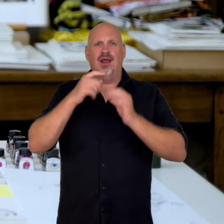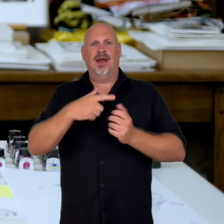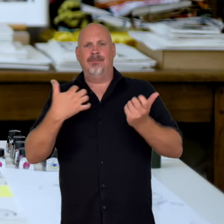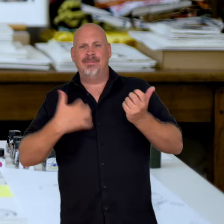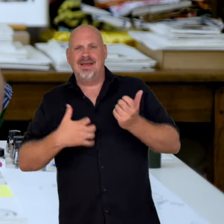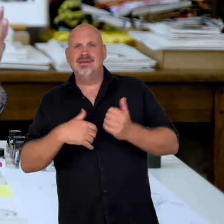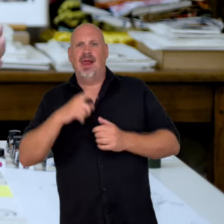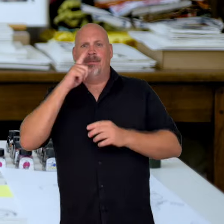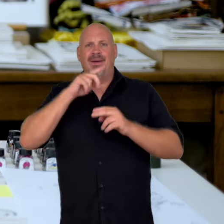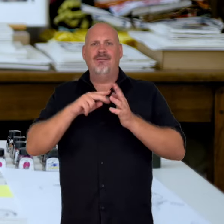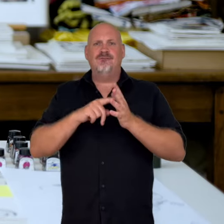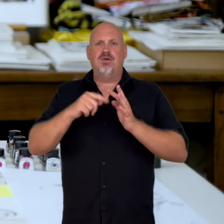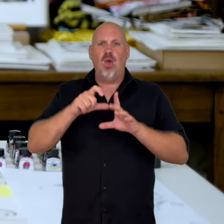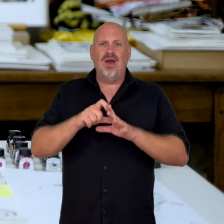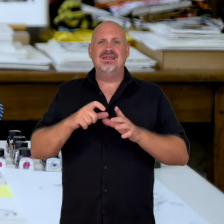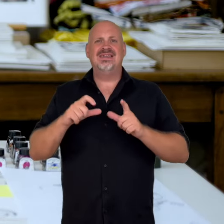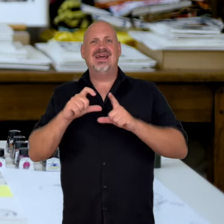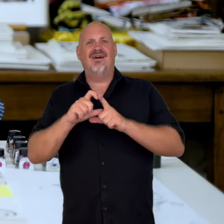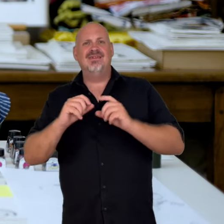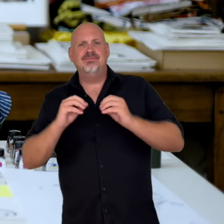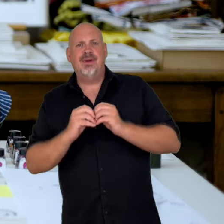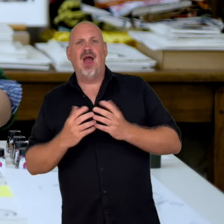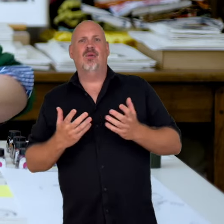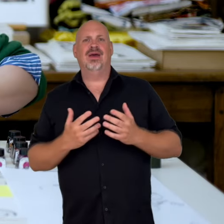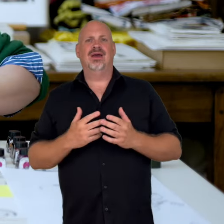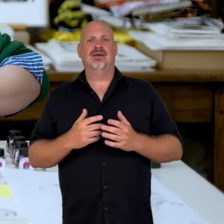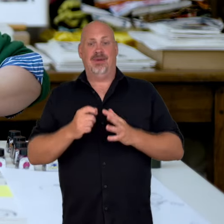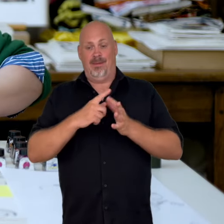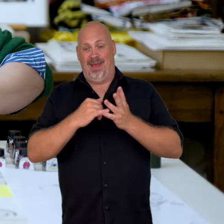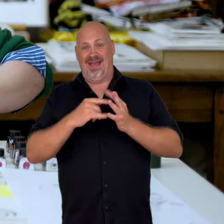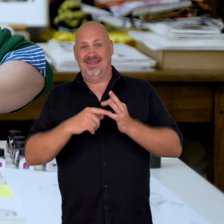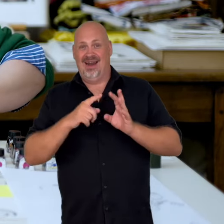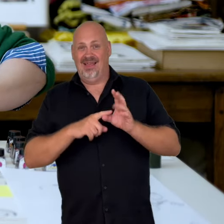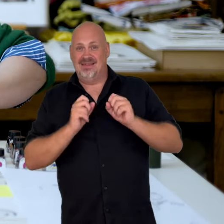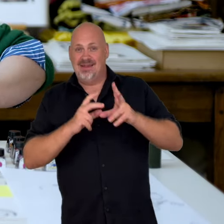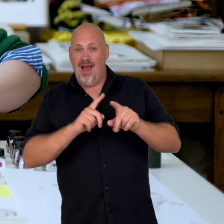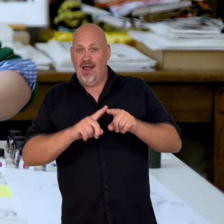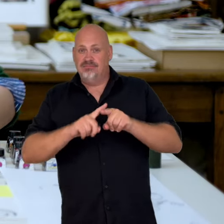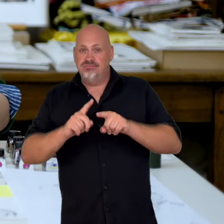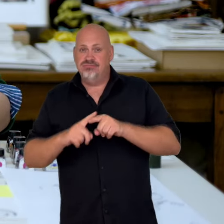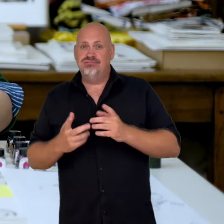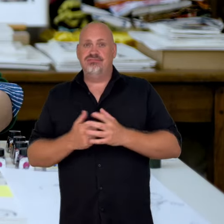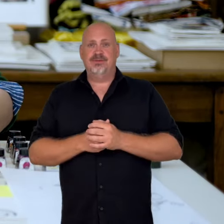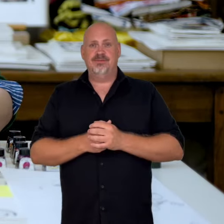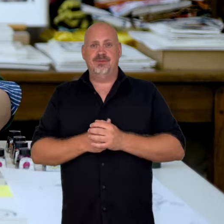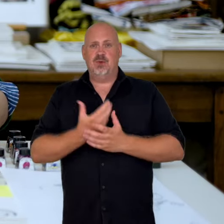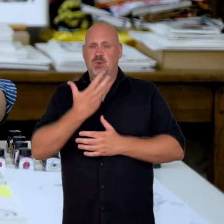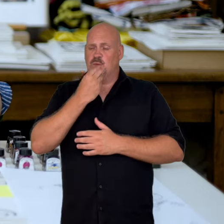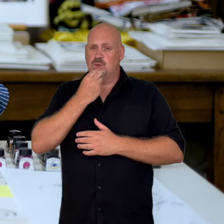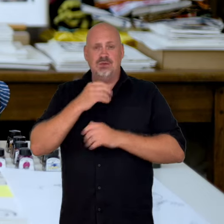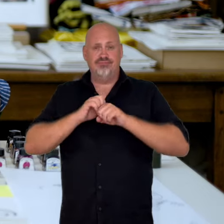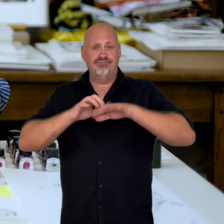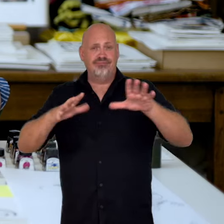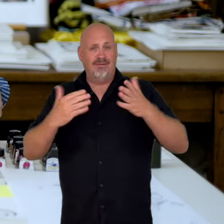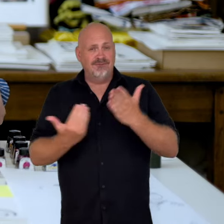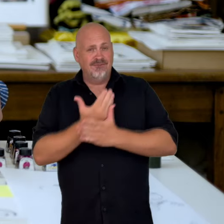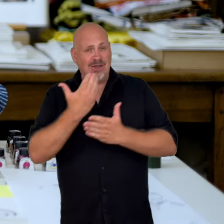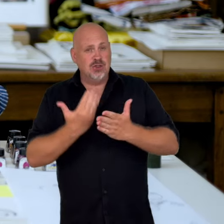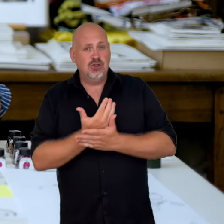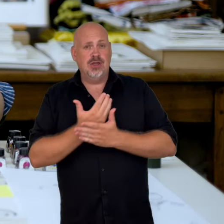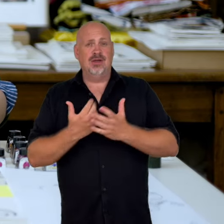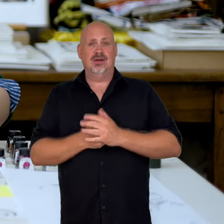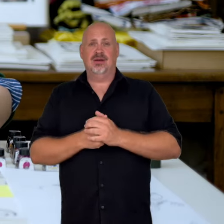to psychedelia and John Lennon, the Beatles, Pink Floyd, David Bowie, Paisley shirts, Paisley